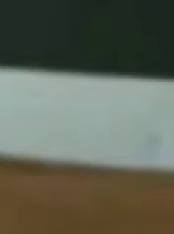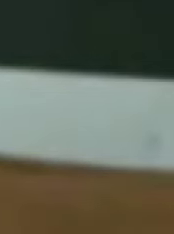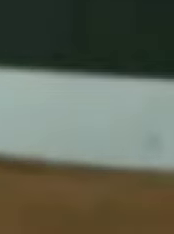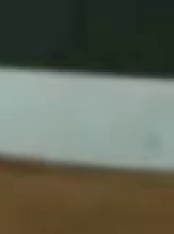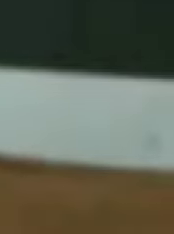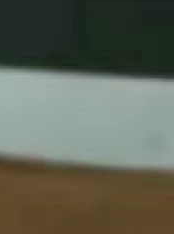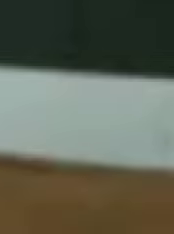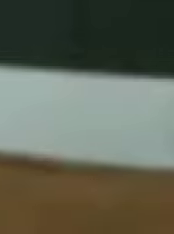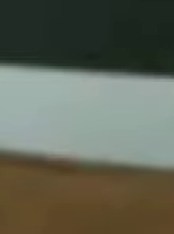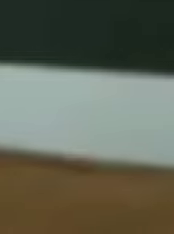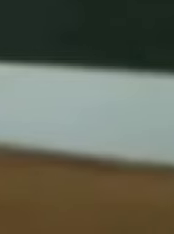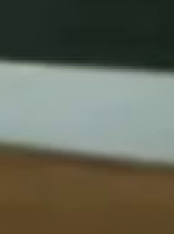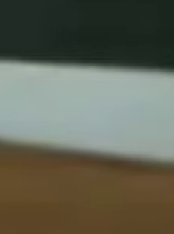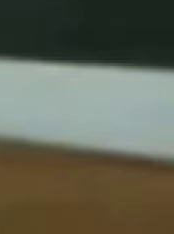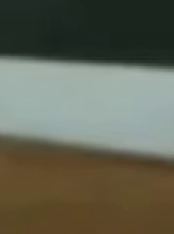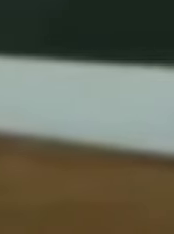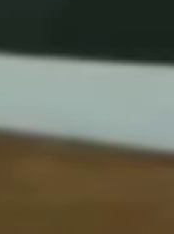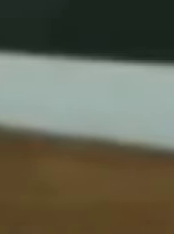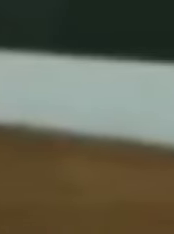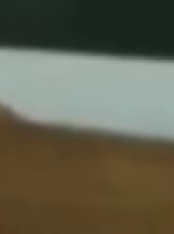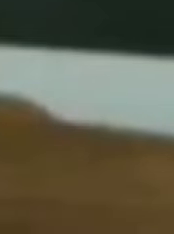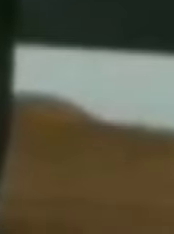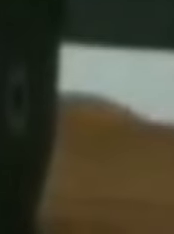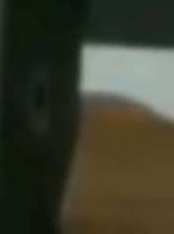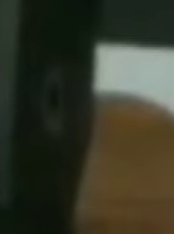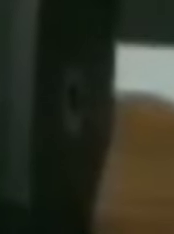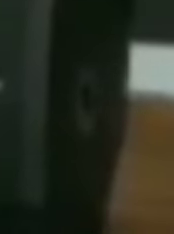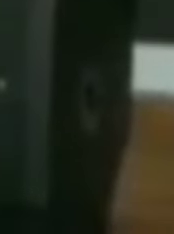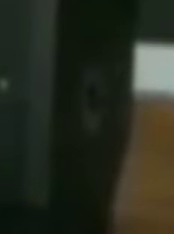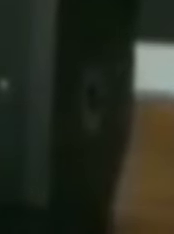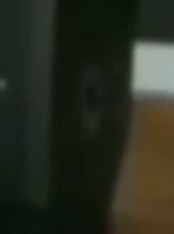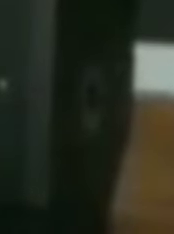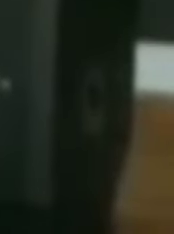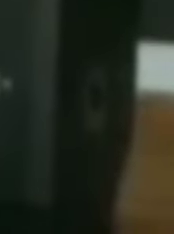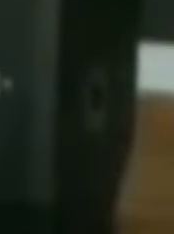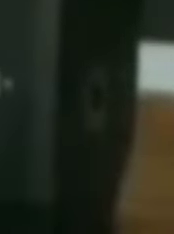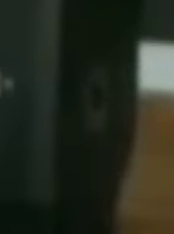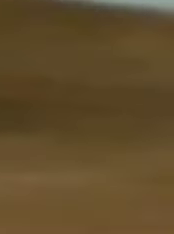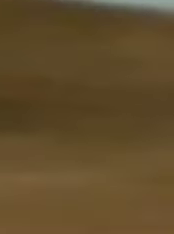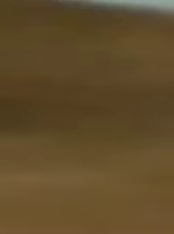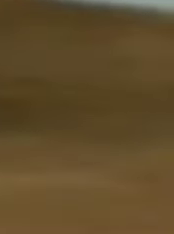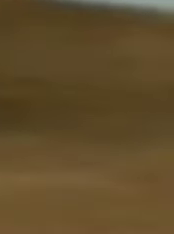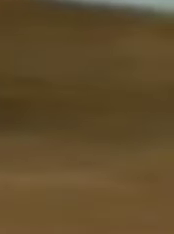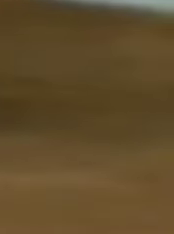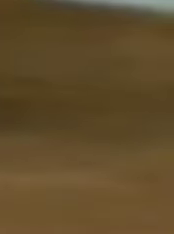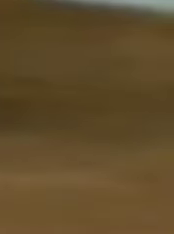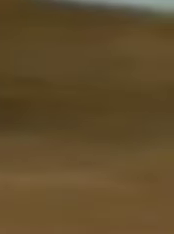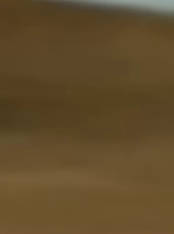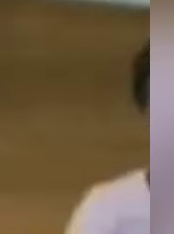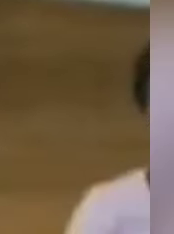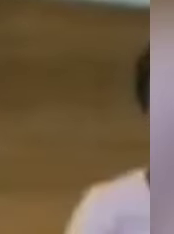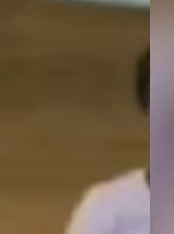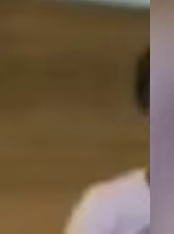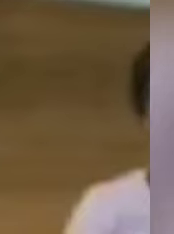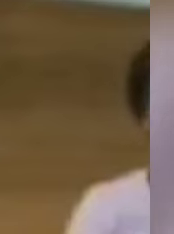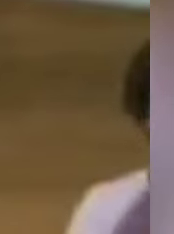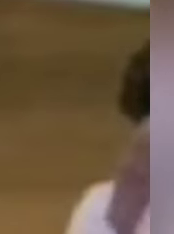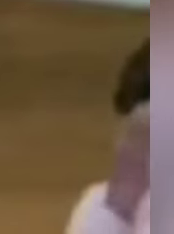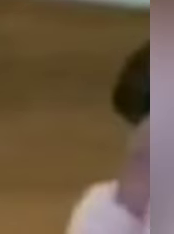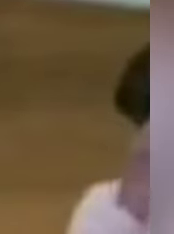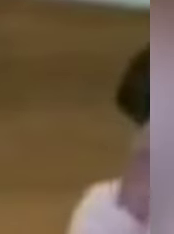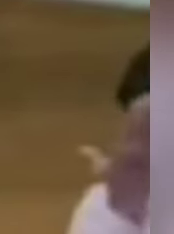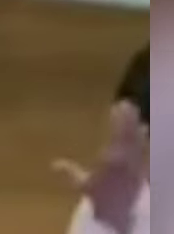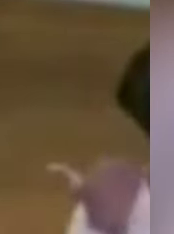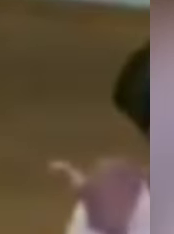question. Pastor, you lost your wife. True. We heard, and not only that